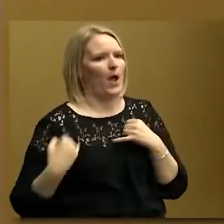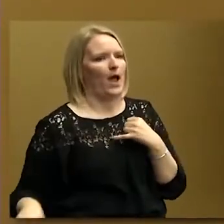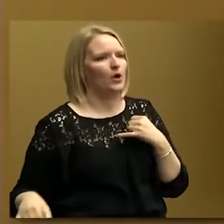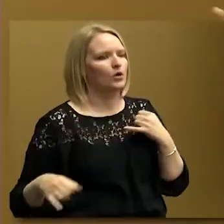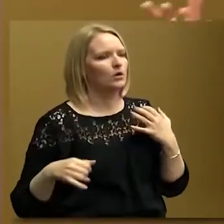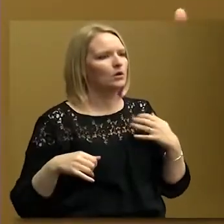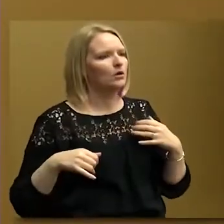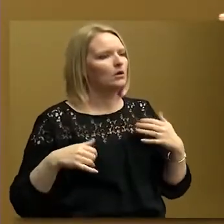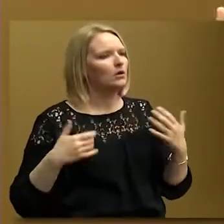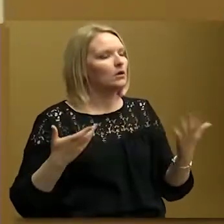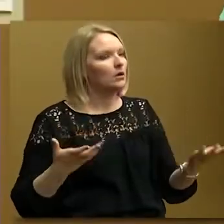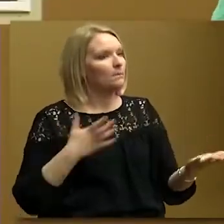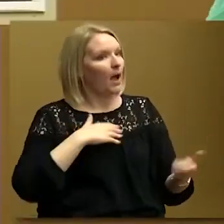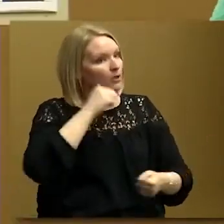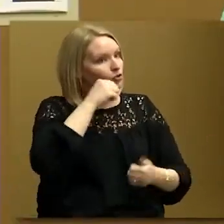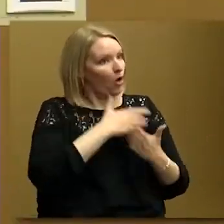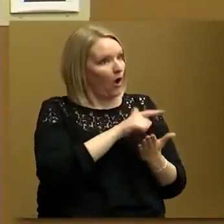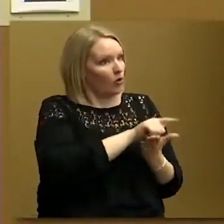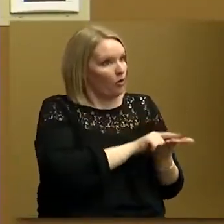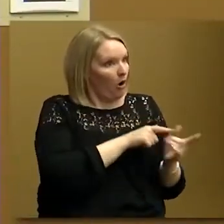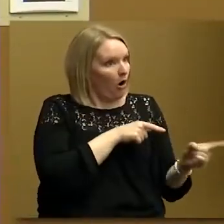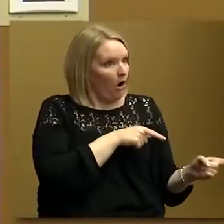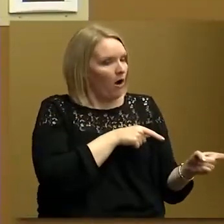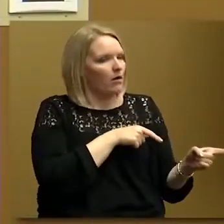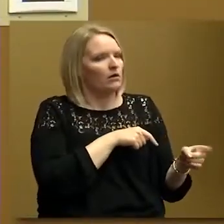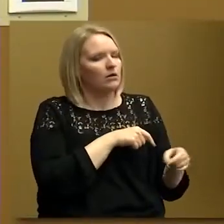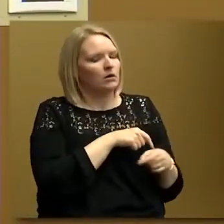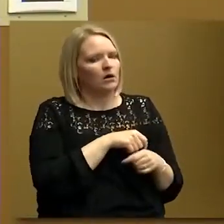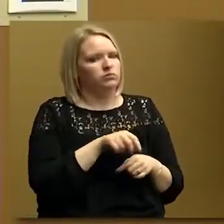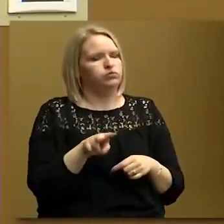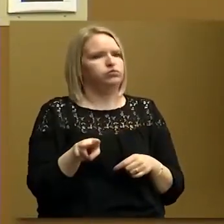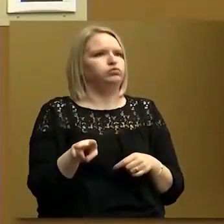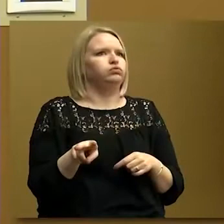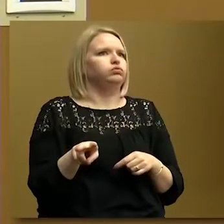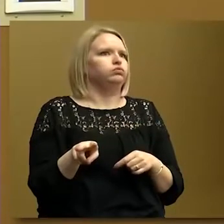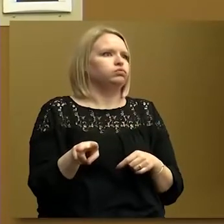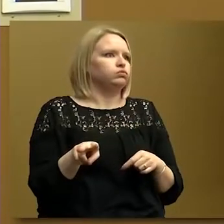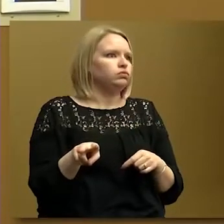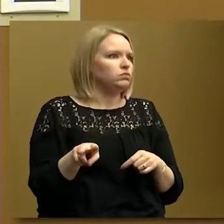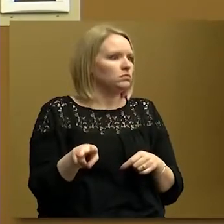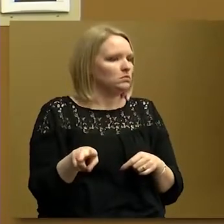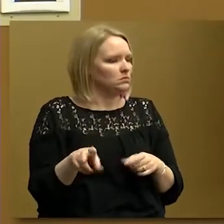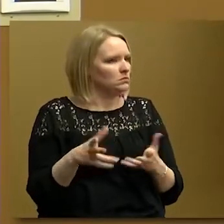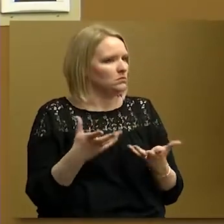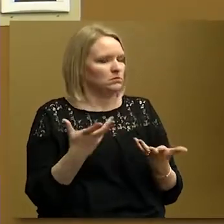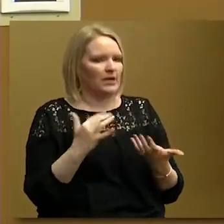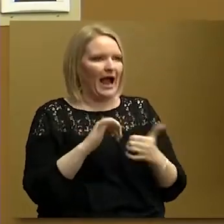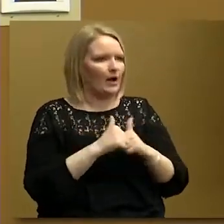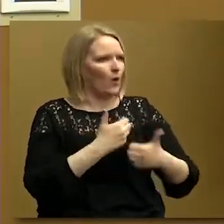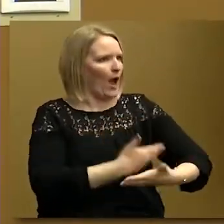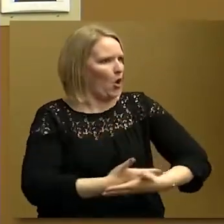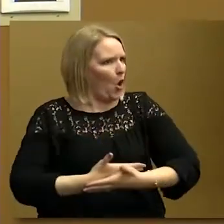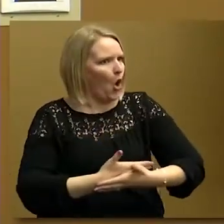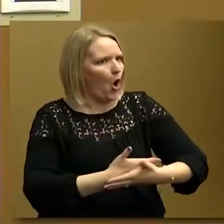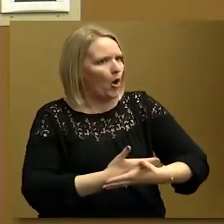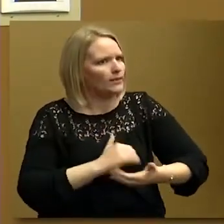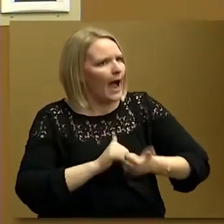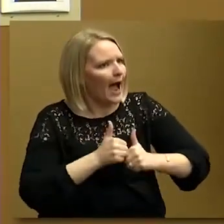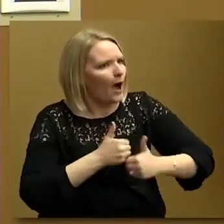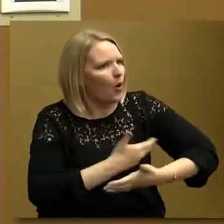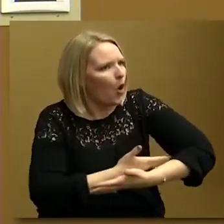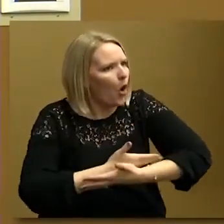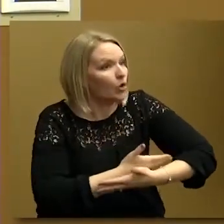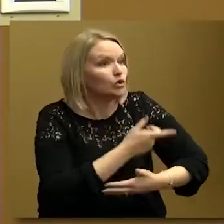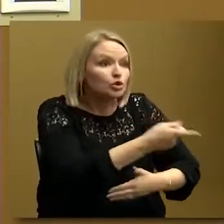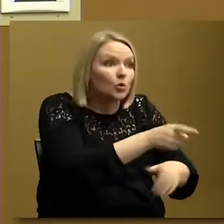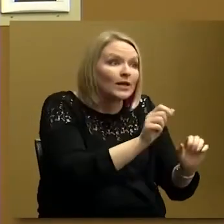even my daughter-in-law was having a hard time, like, even how do I hold him? And she was able to